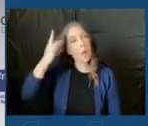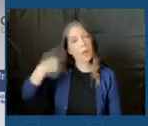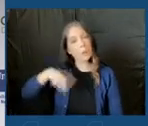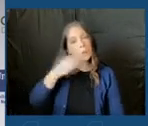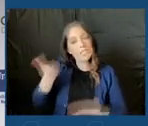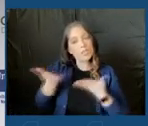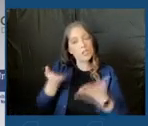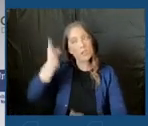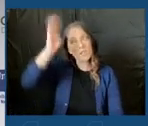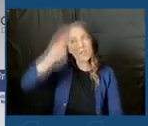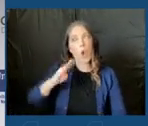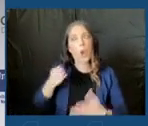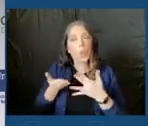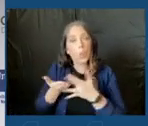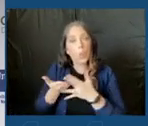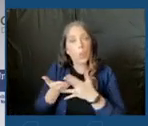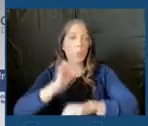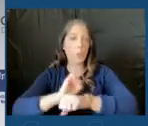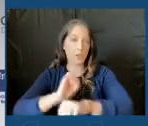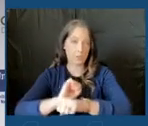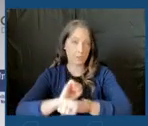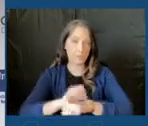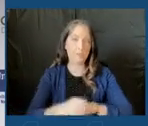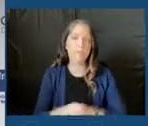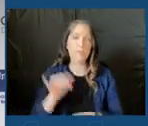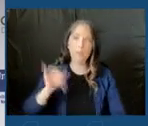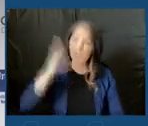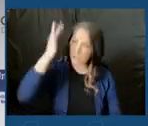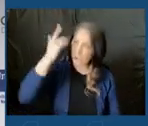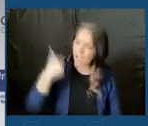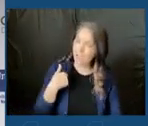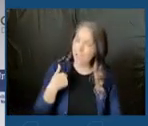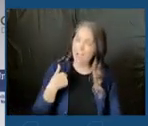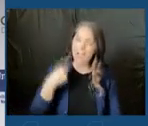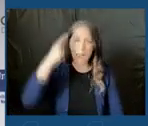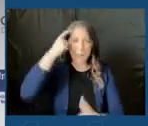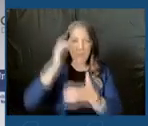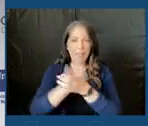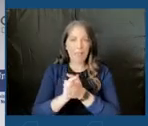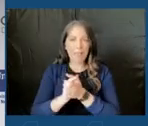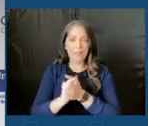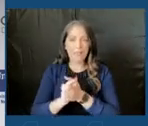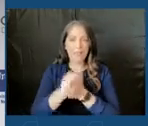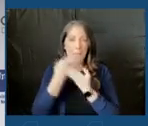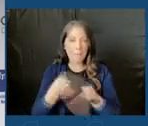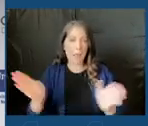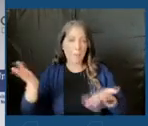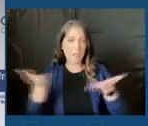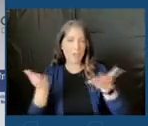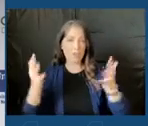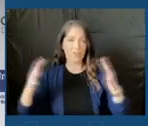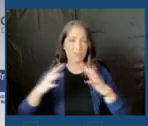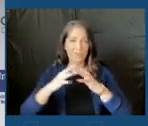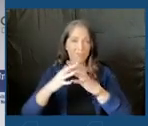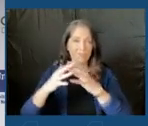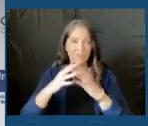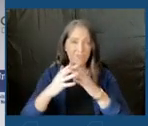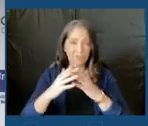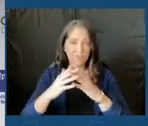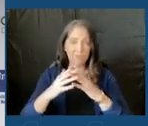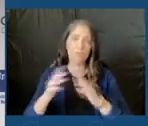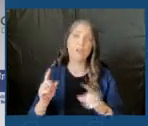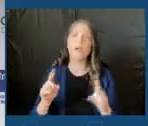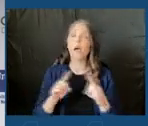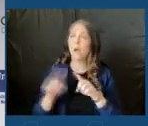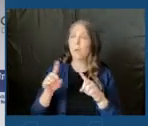through our work. And that is why I believe in the intersection of public service, but also the power of the